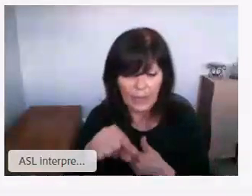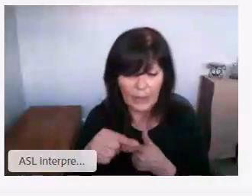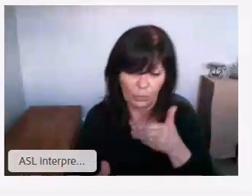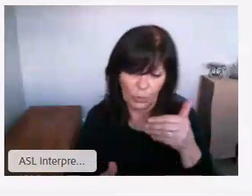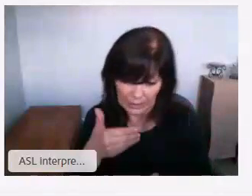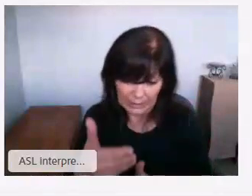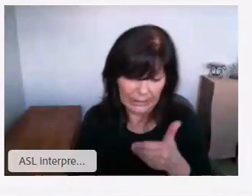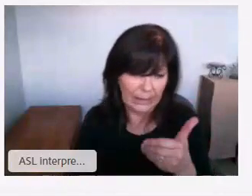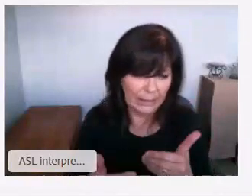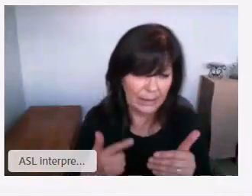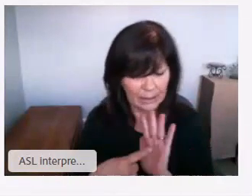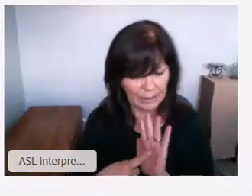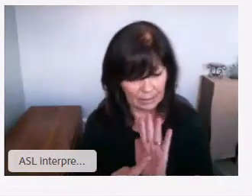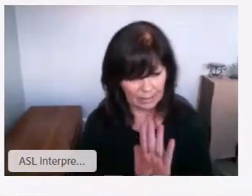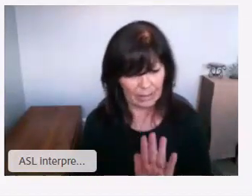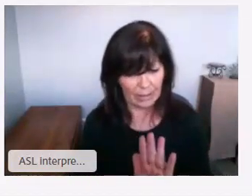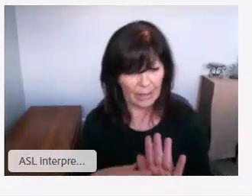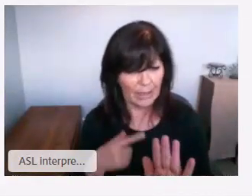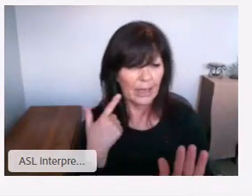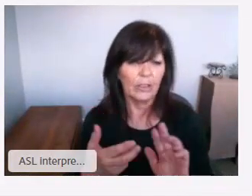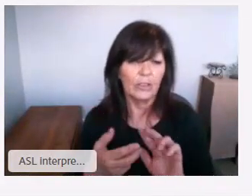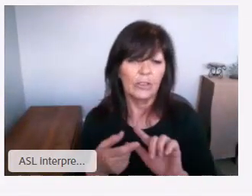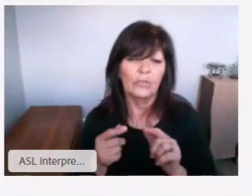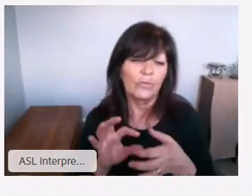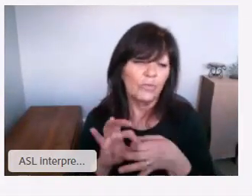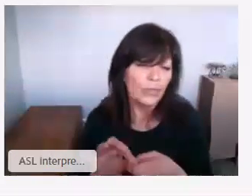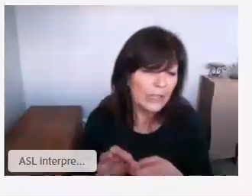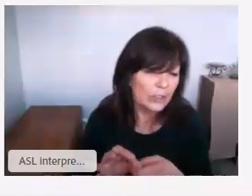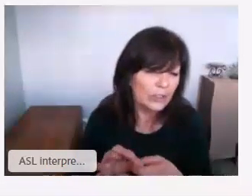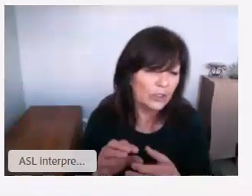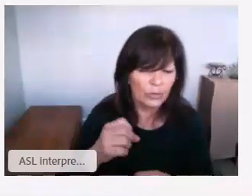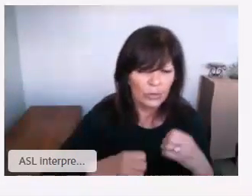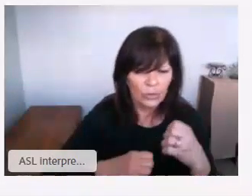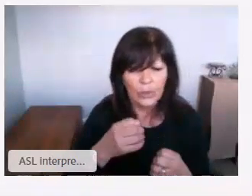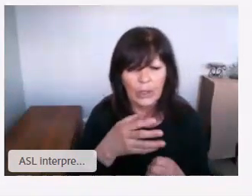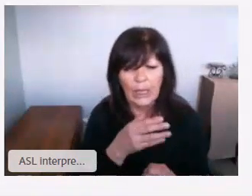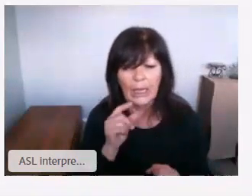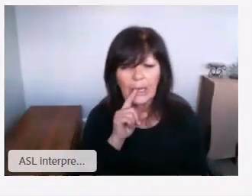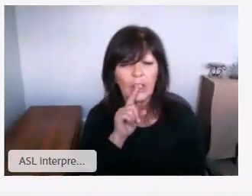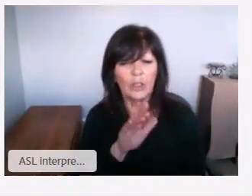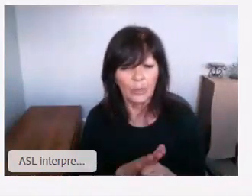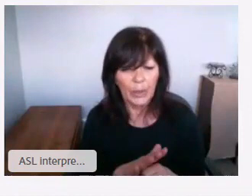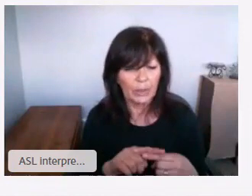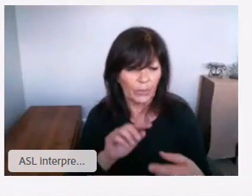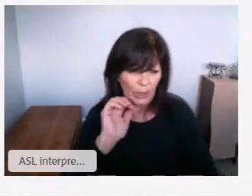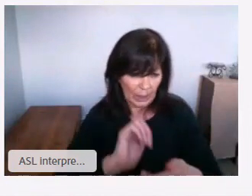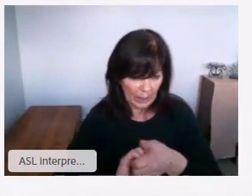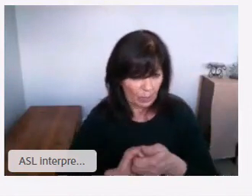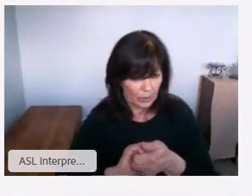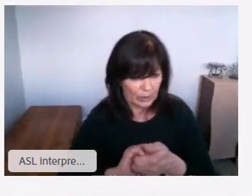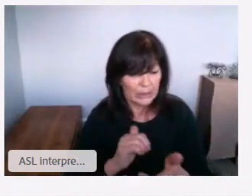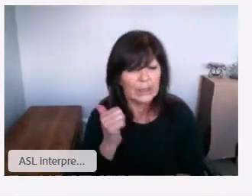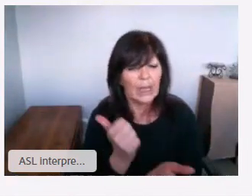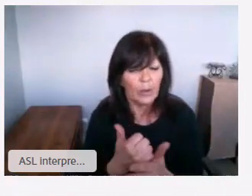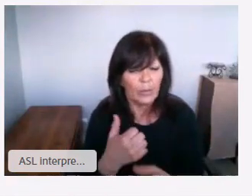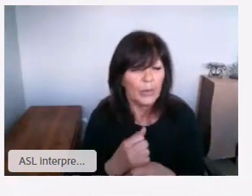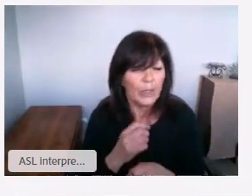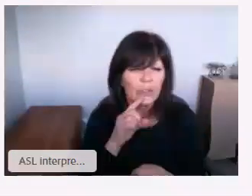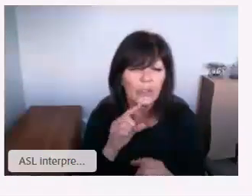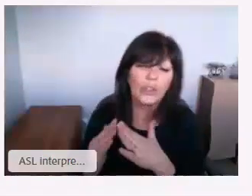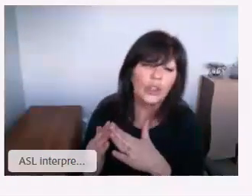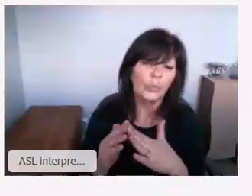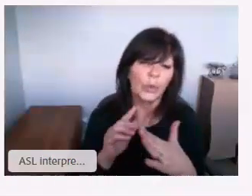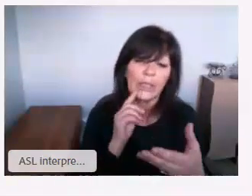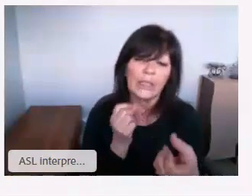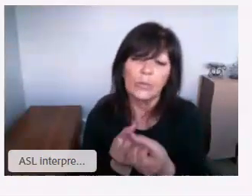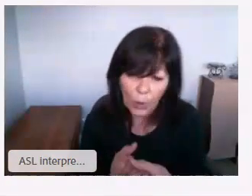help highlight how our relationship structure with community stakeholders and our commitment to collaboration helped ensure this was a community-supported